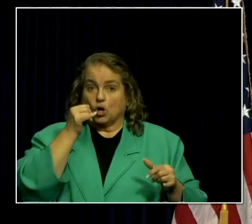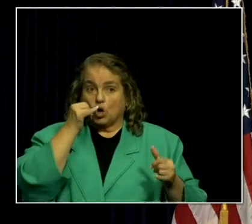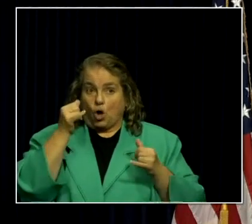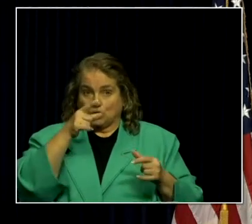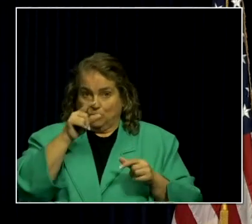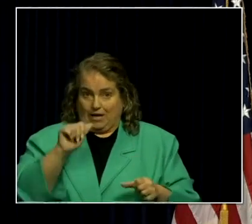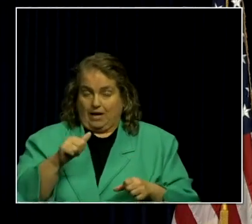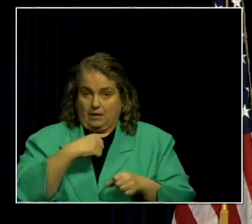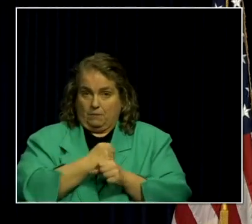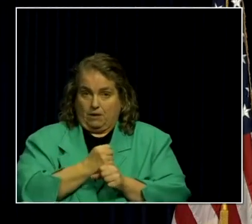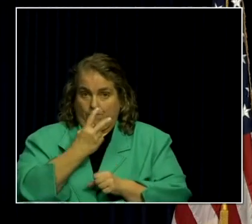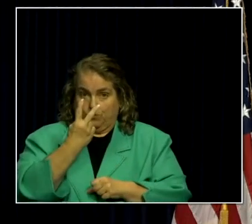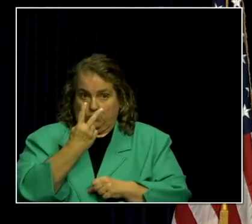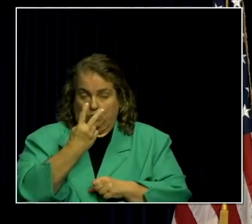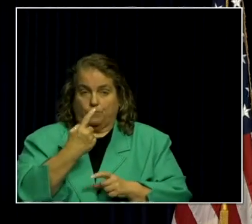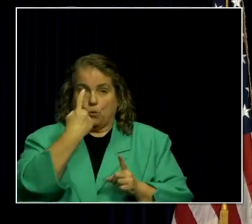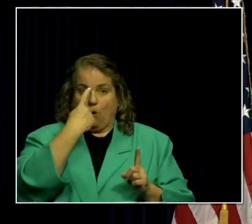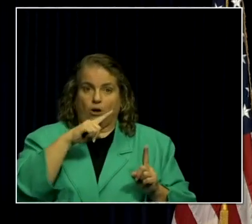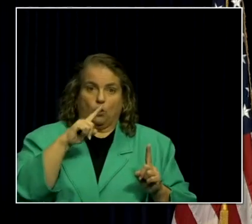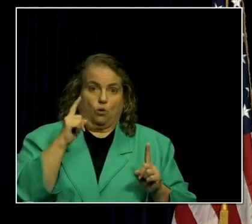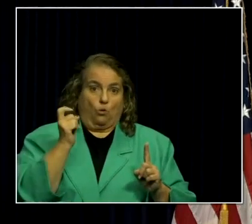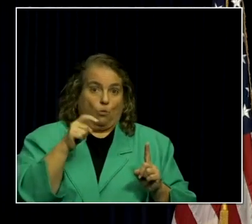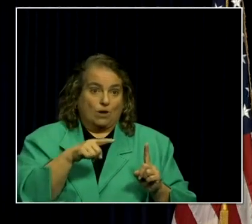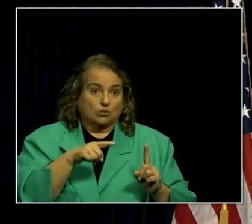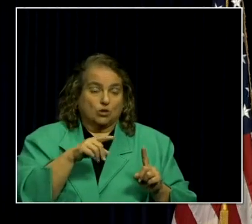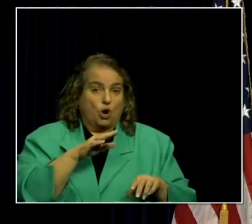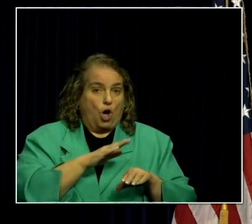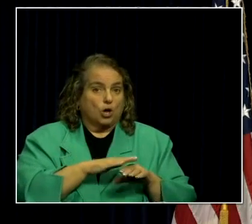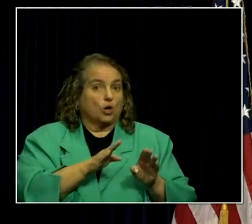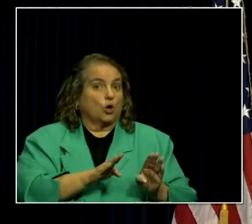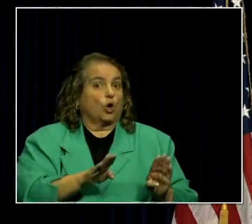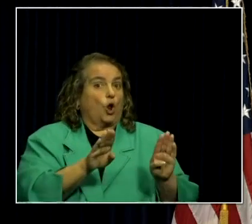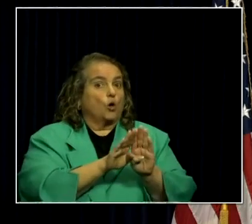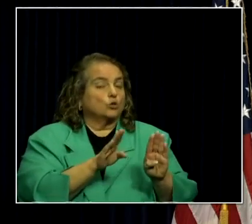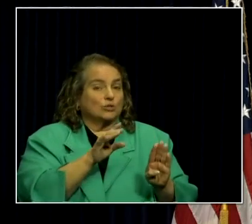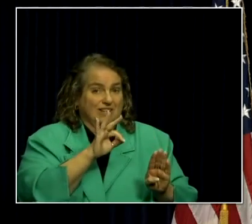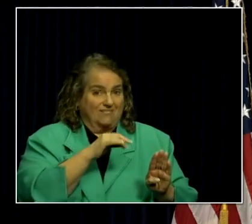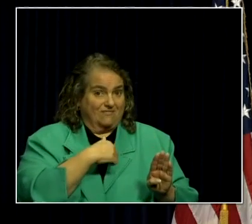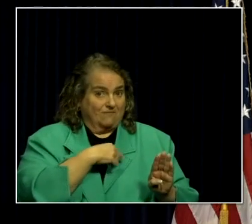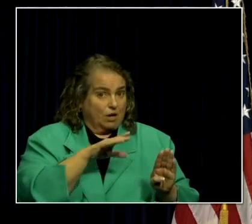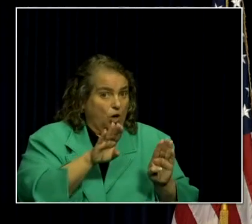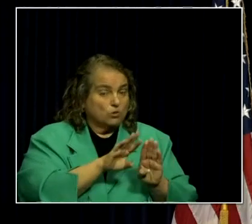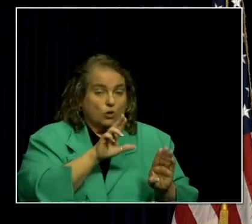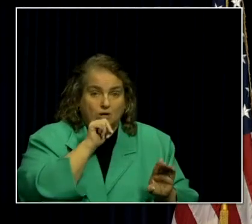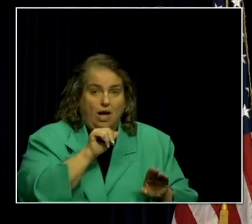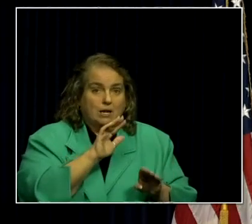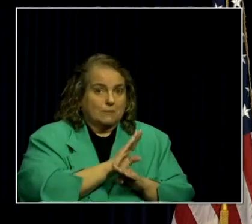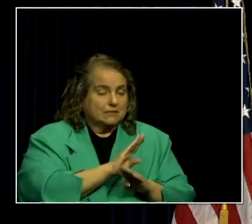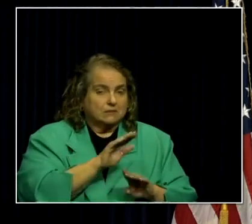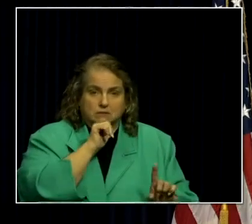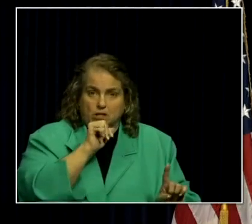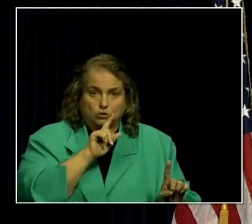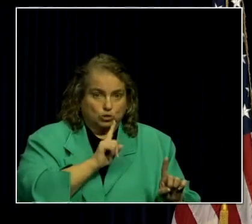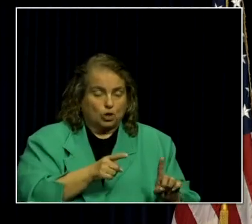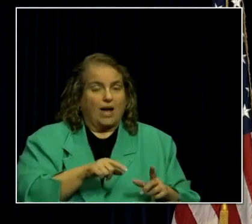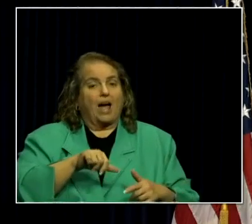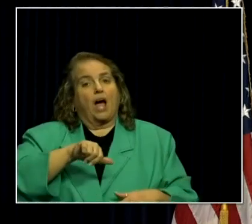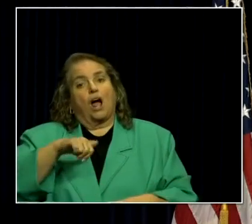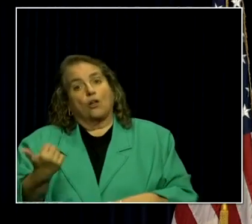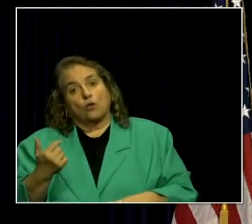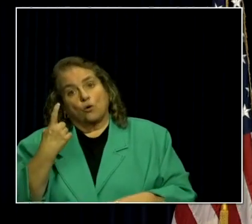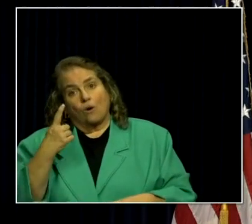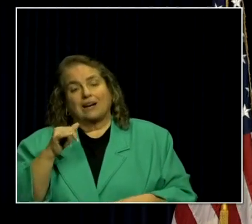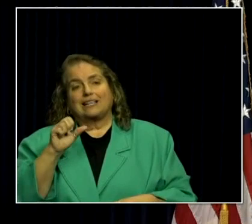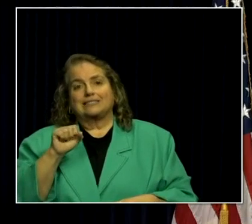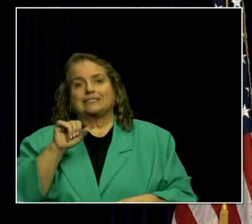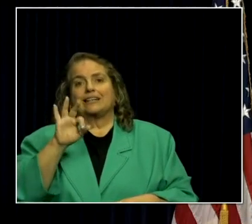calls that you can make to it. One is a question on closures right now of business or other entities, and the other is